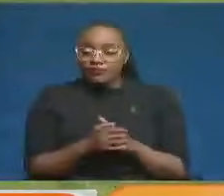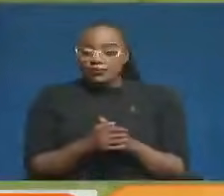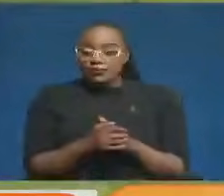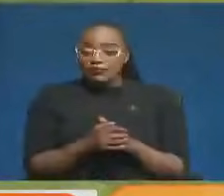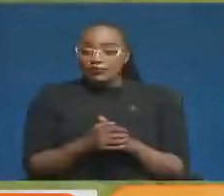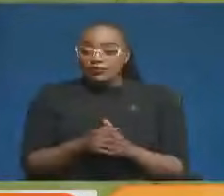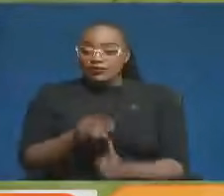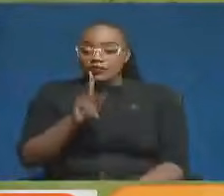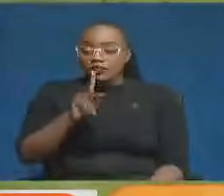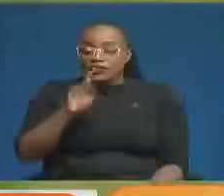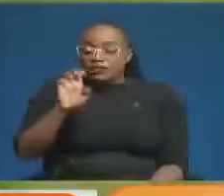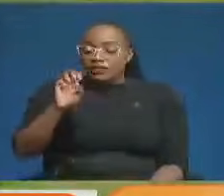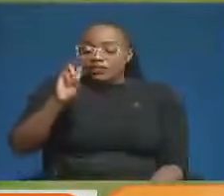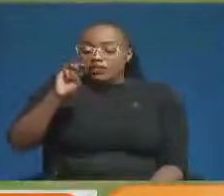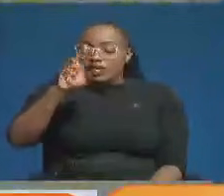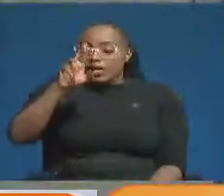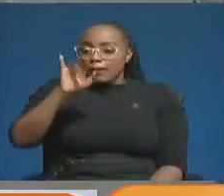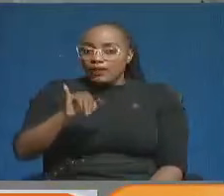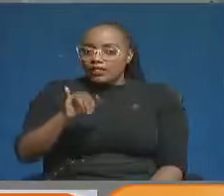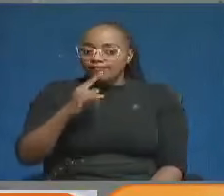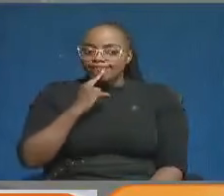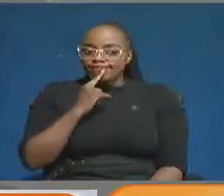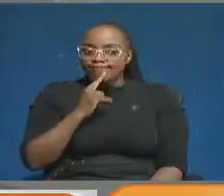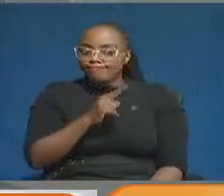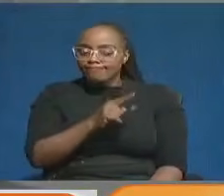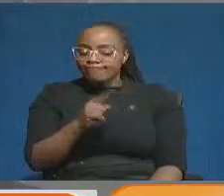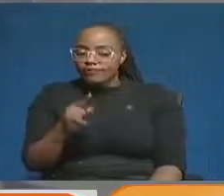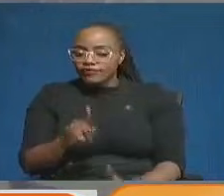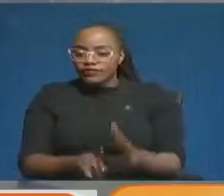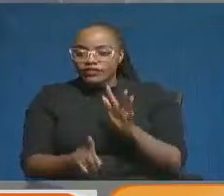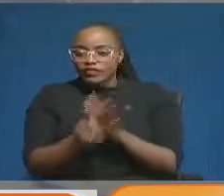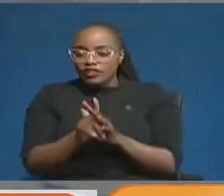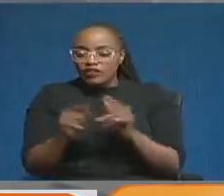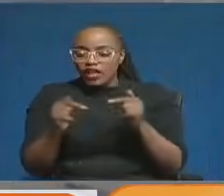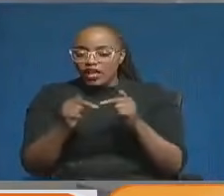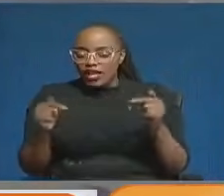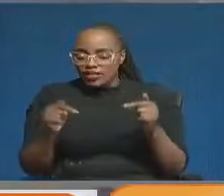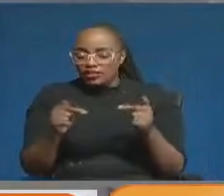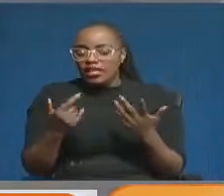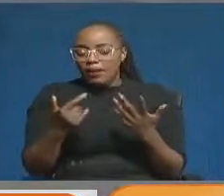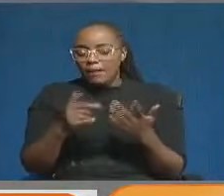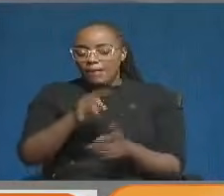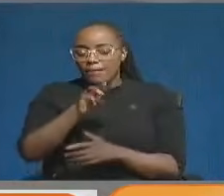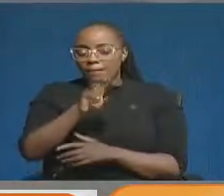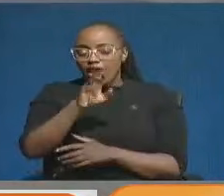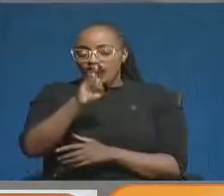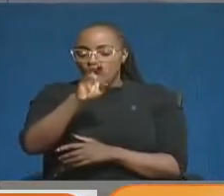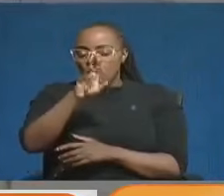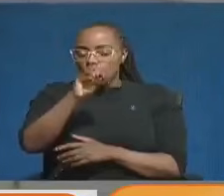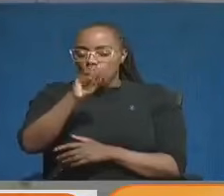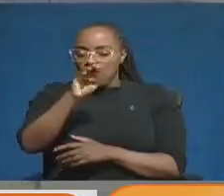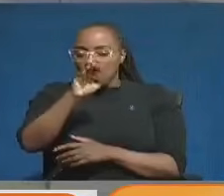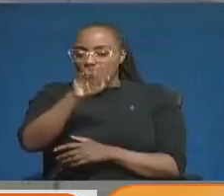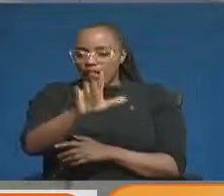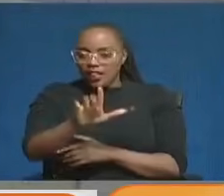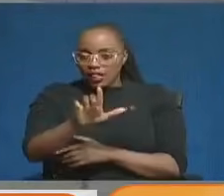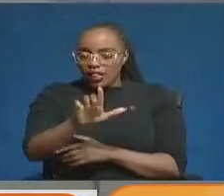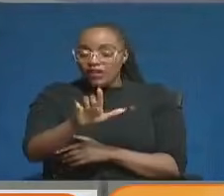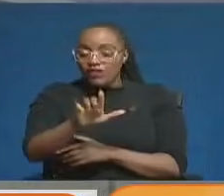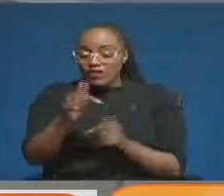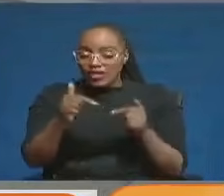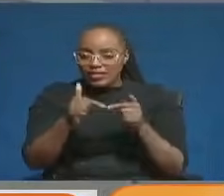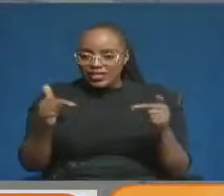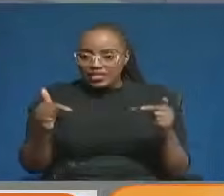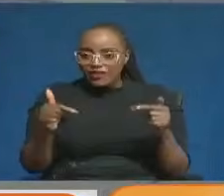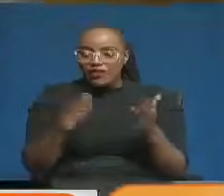The Kenya Medical Research Institute sounded an alarm in rising trends of antimicrobial resistance in the country. In